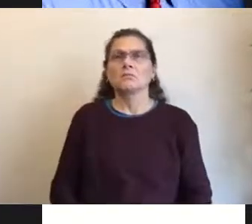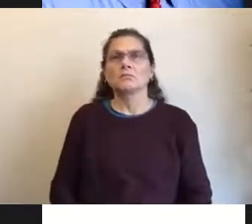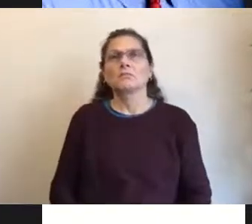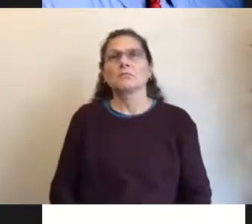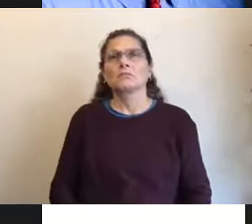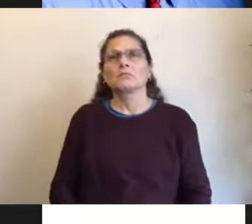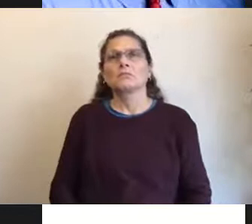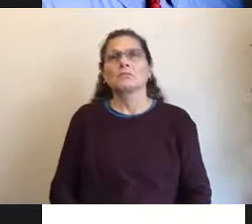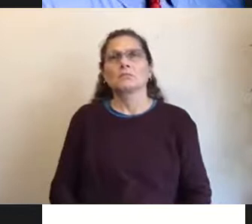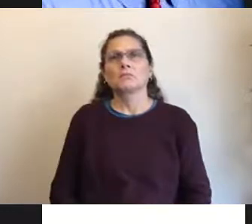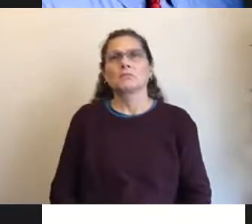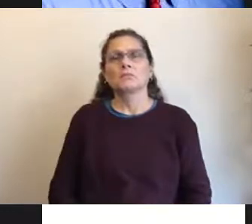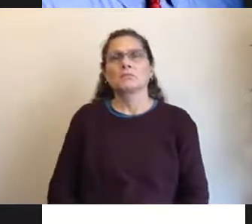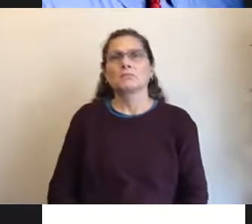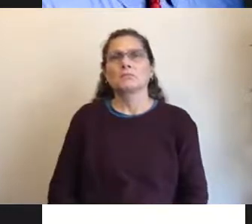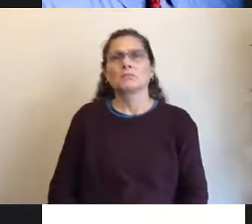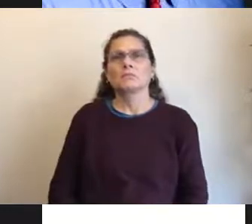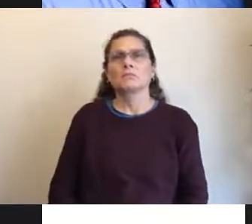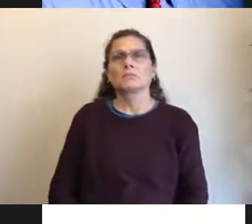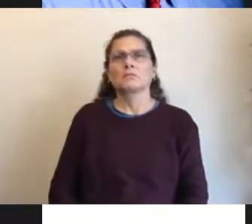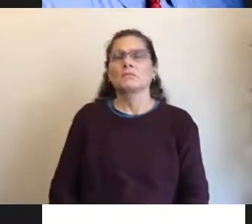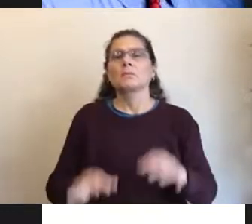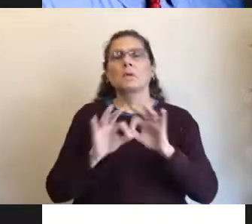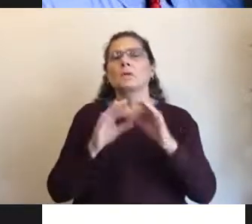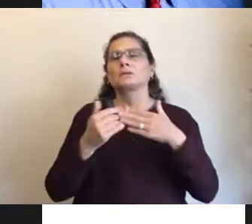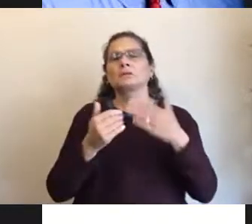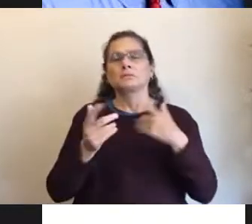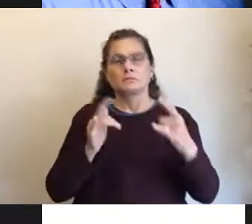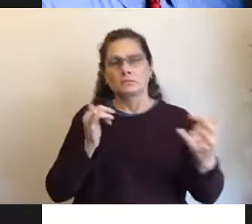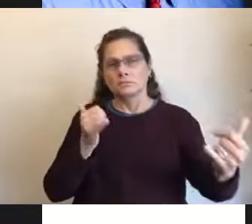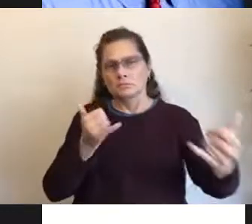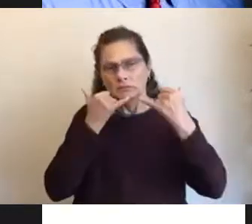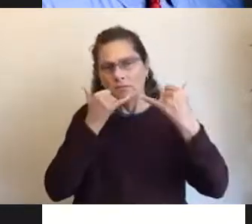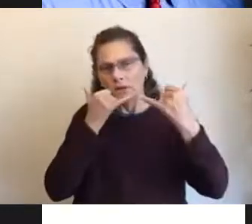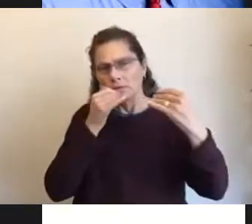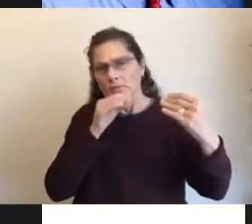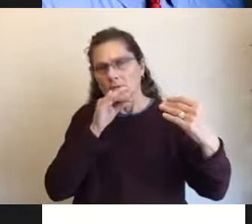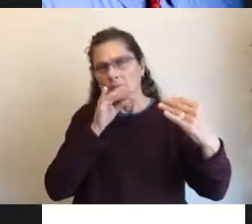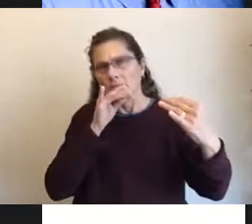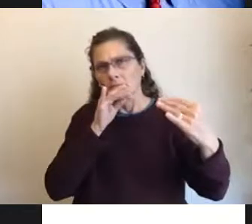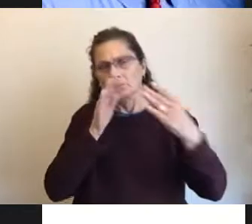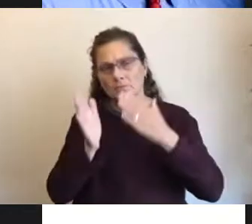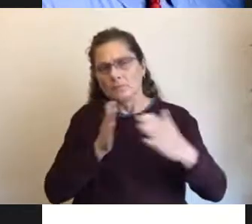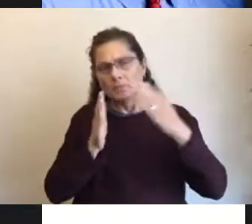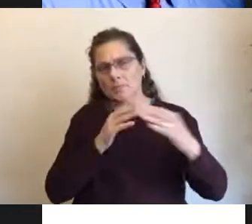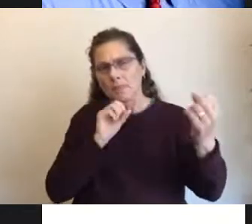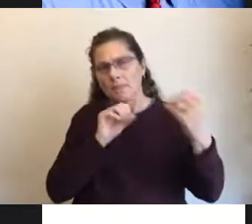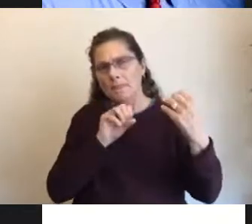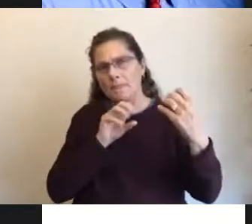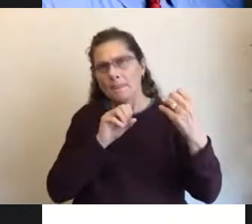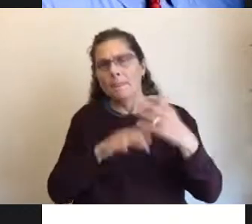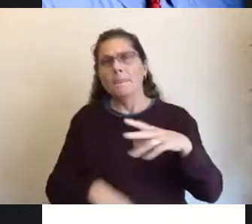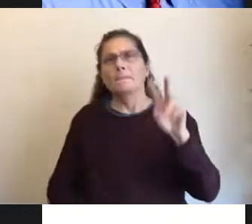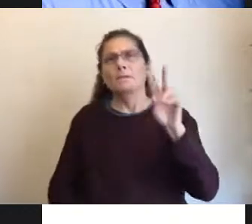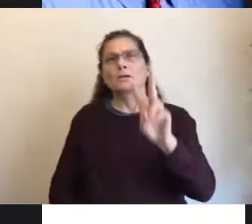enrollment expert for free help to find a plan or more information. Just call 211 or go to